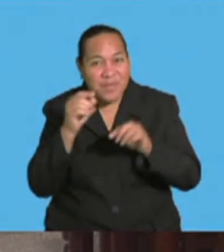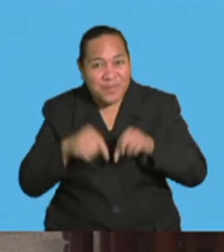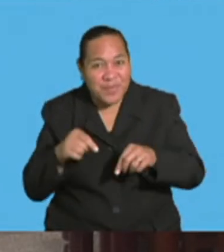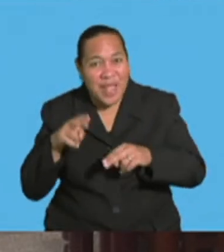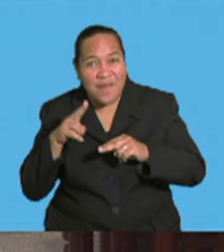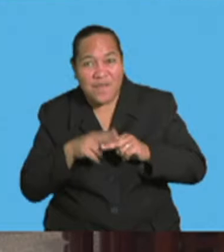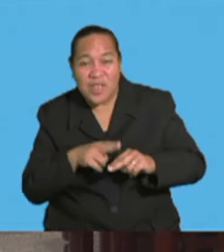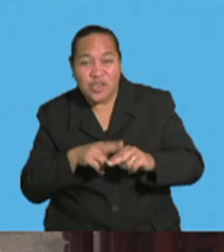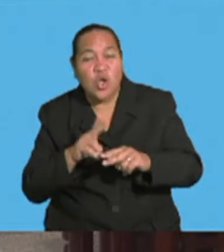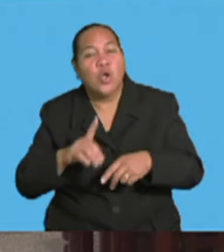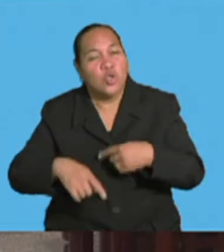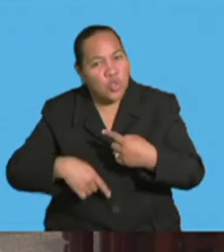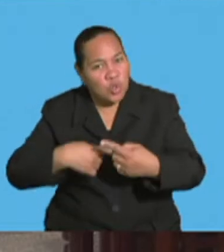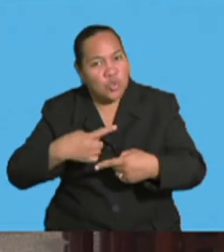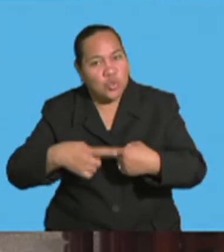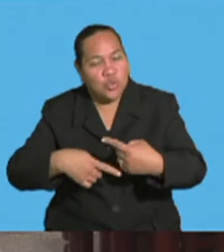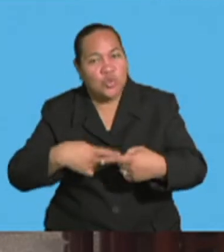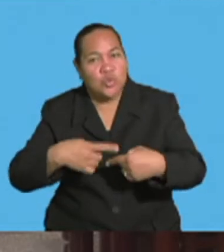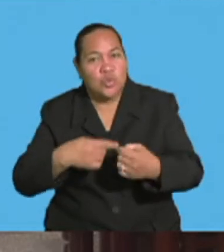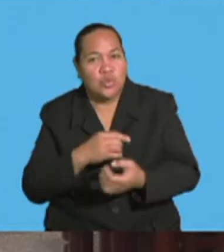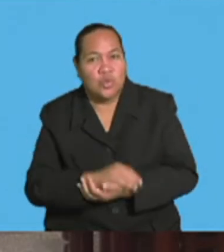has continued to